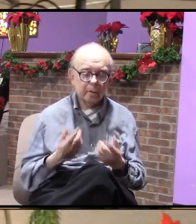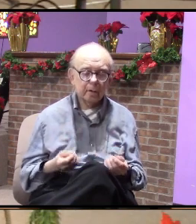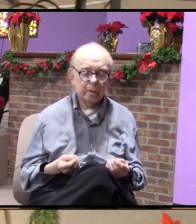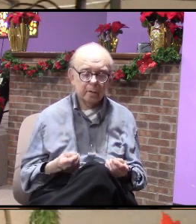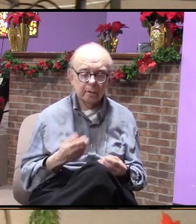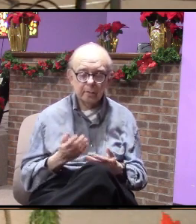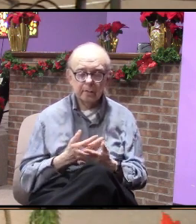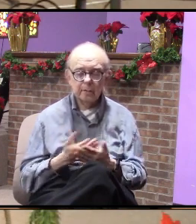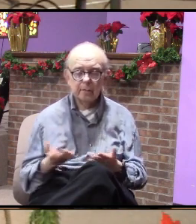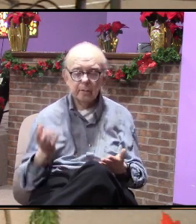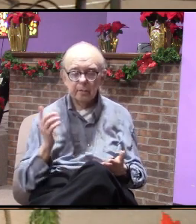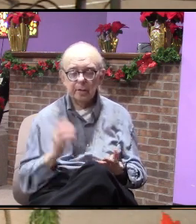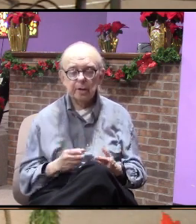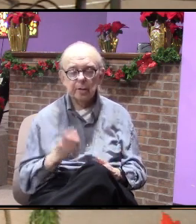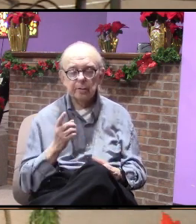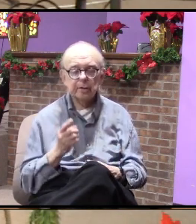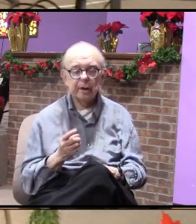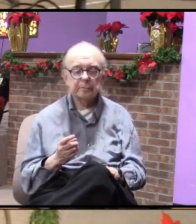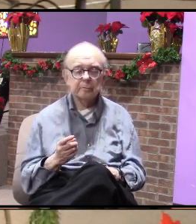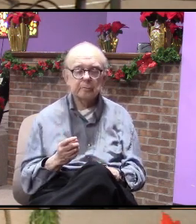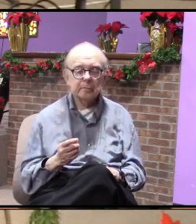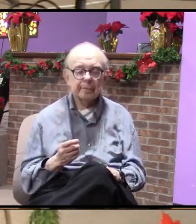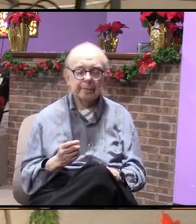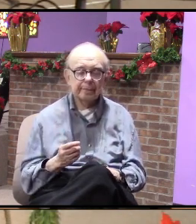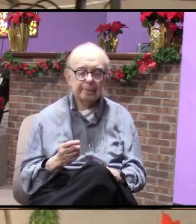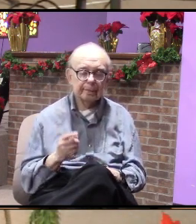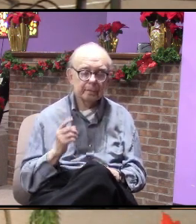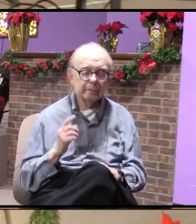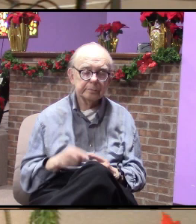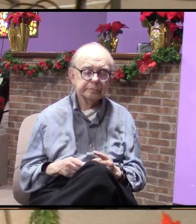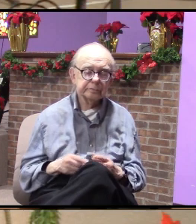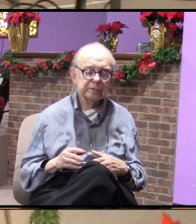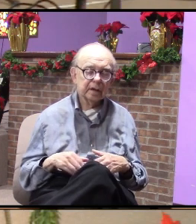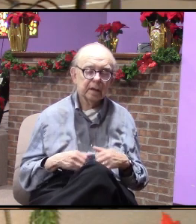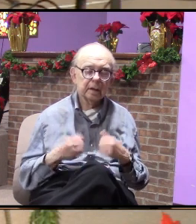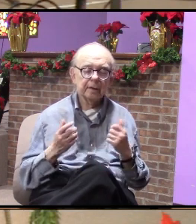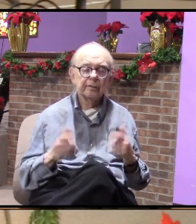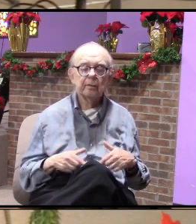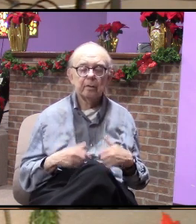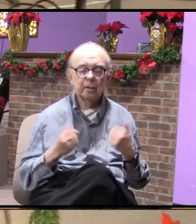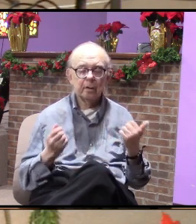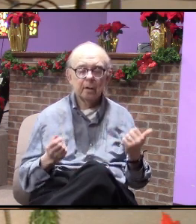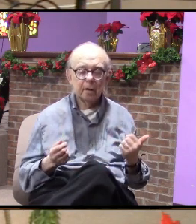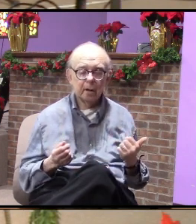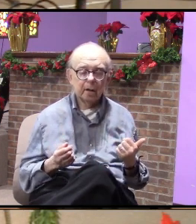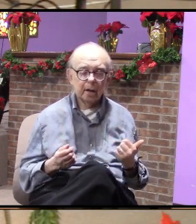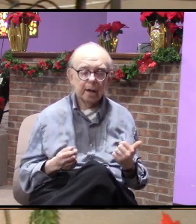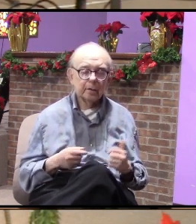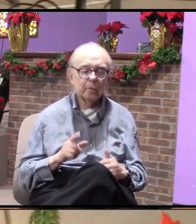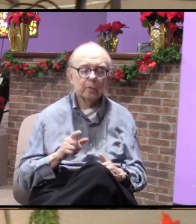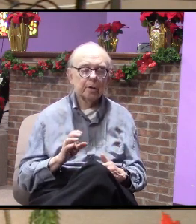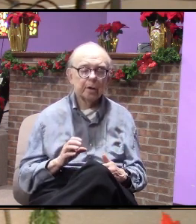Here's the thing that we got to understand. You can't live life at 100 miles an